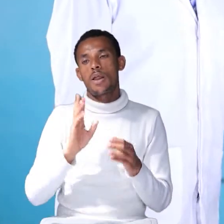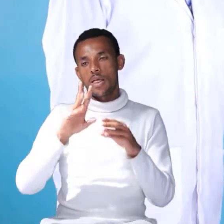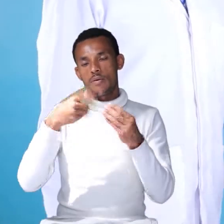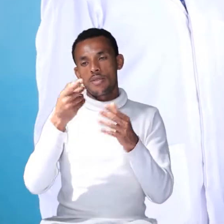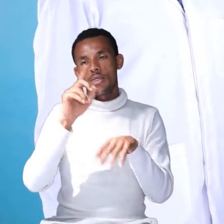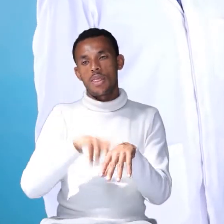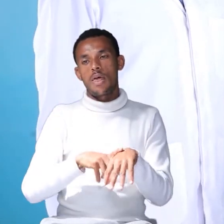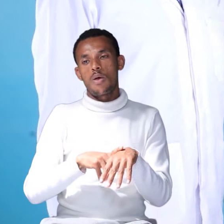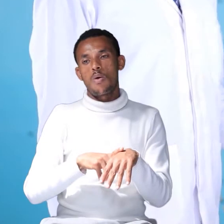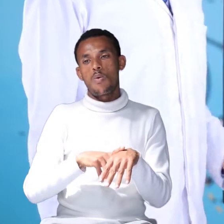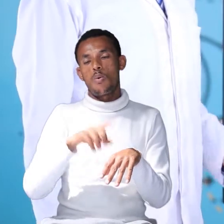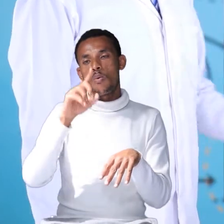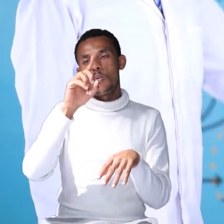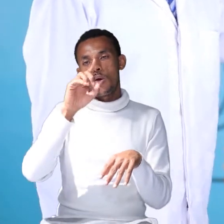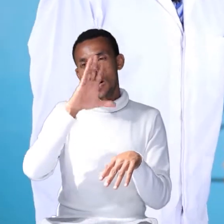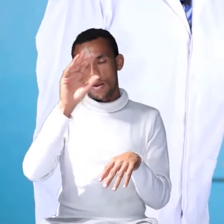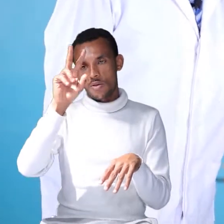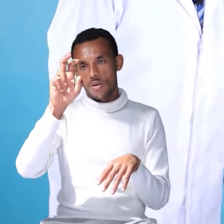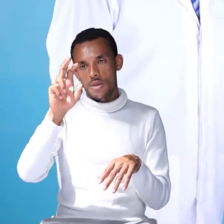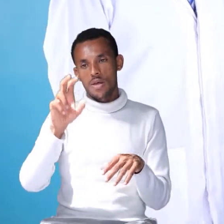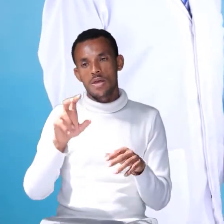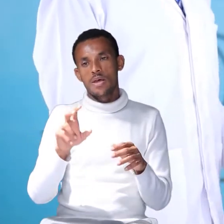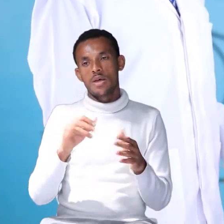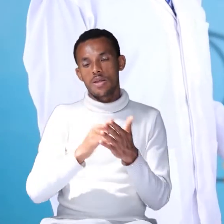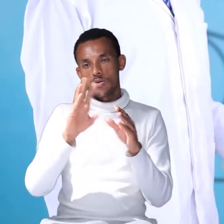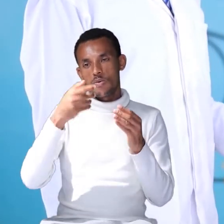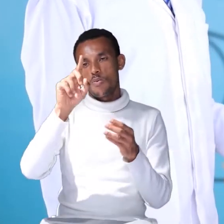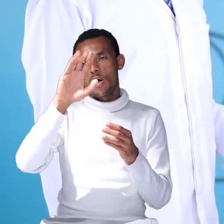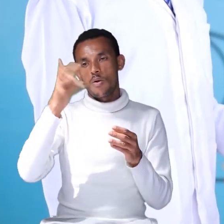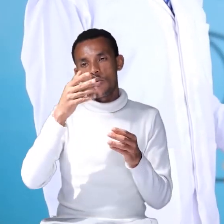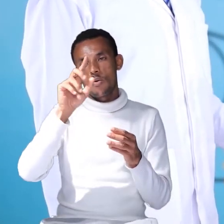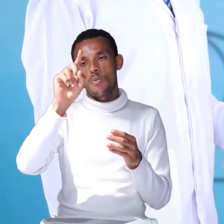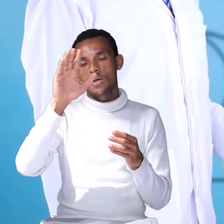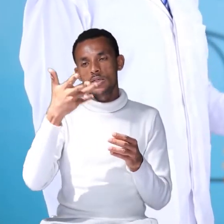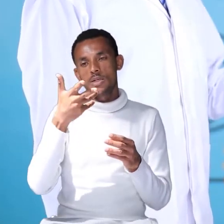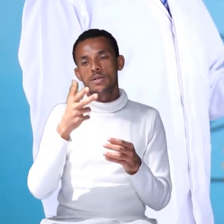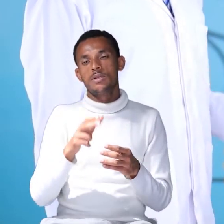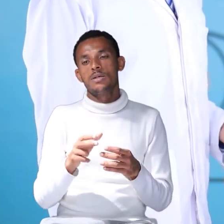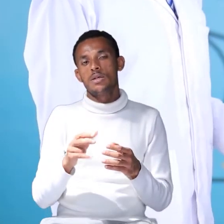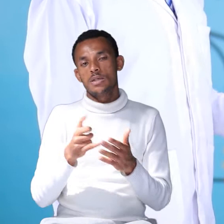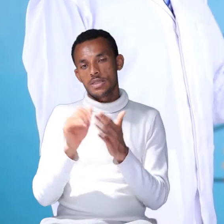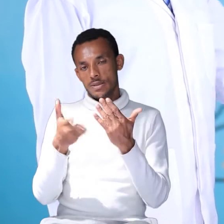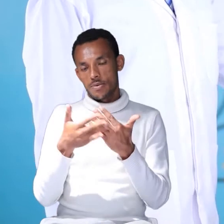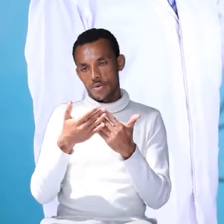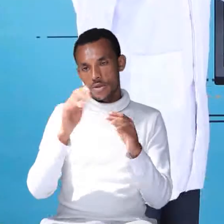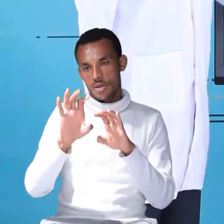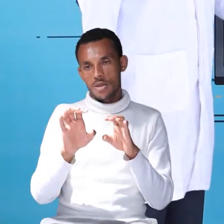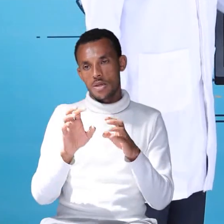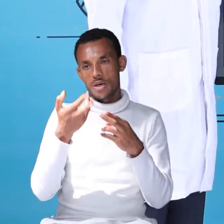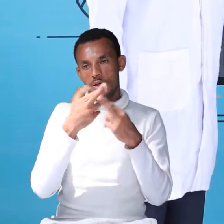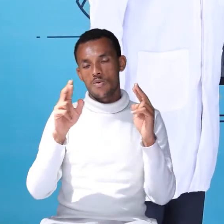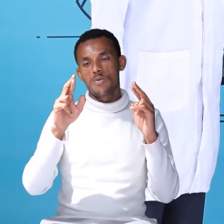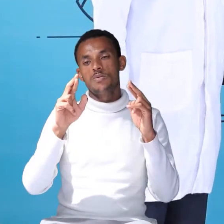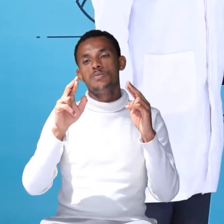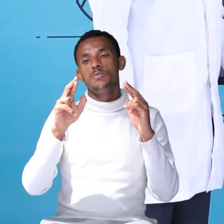that time taken 1 and 20 over 60 hours, which is equal to 1 over 1/3 hours when it was simplified. Rate of